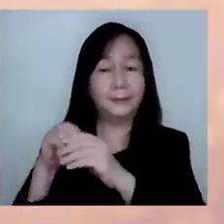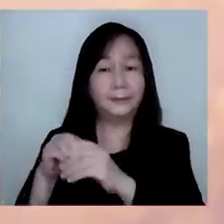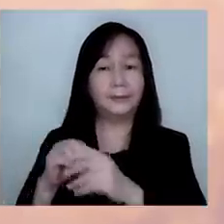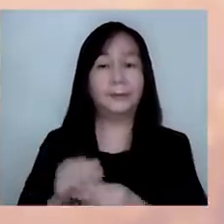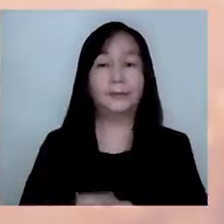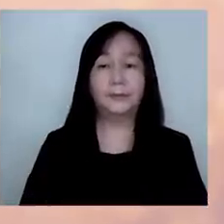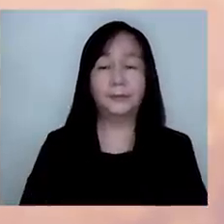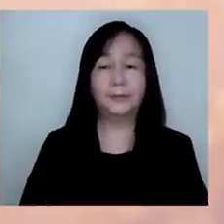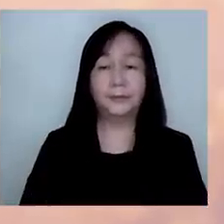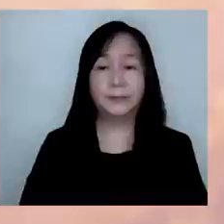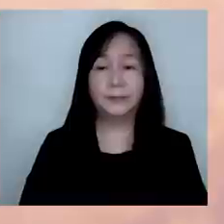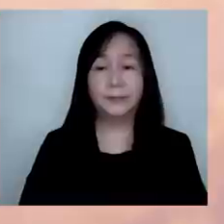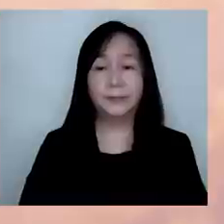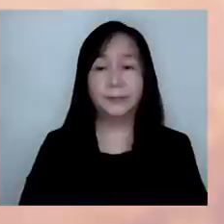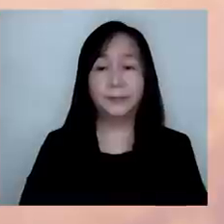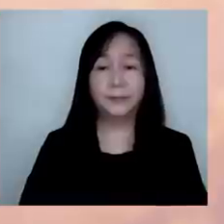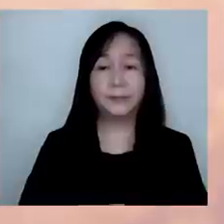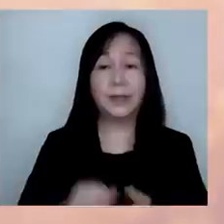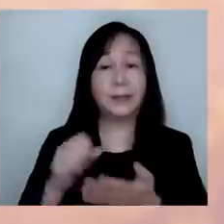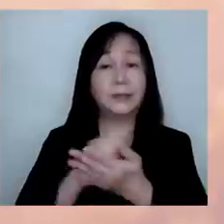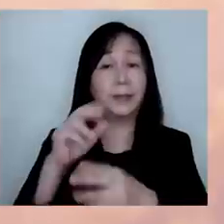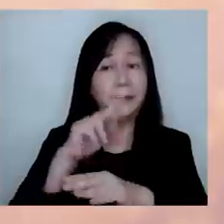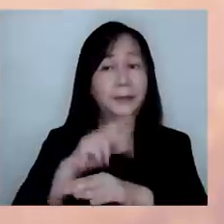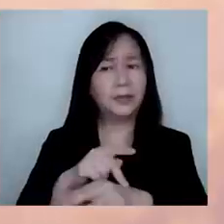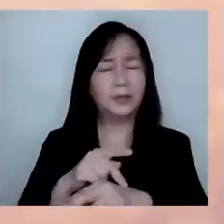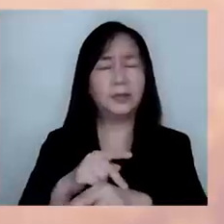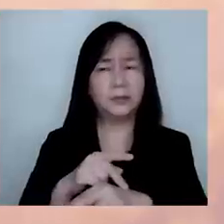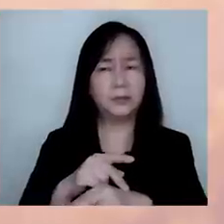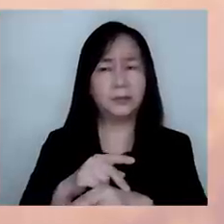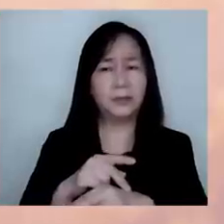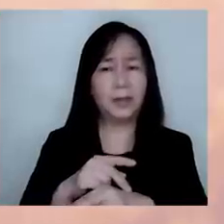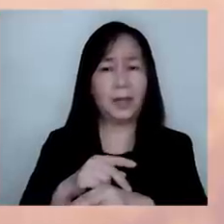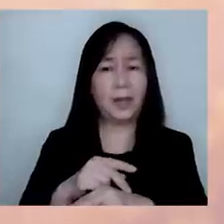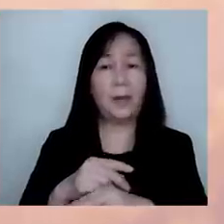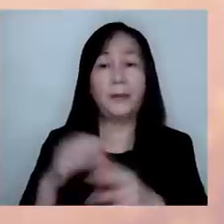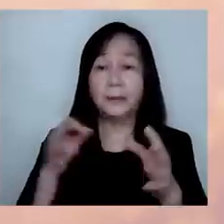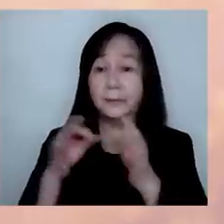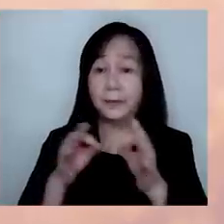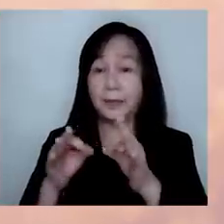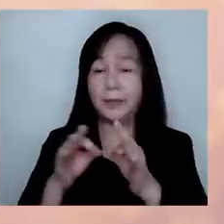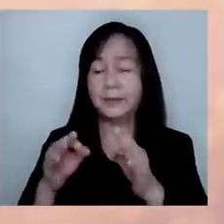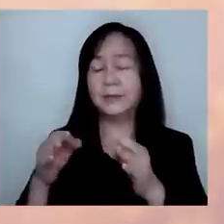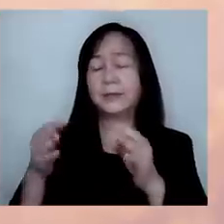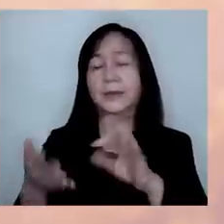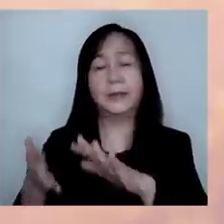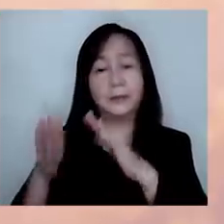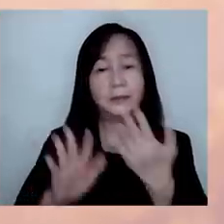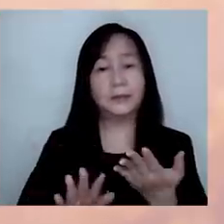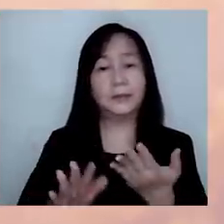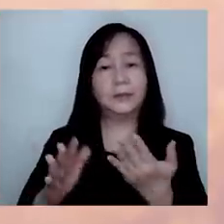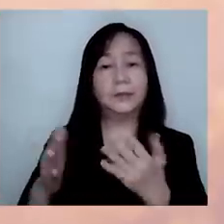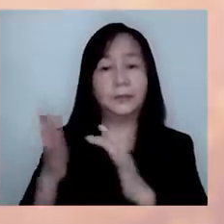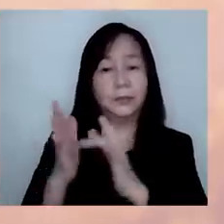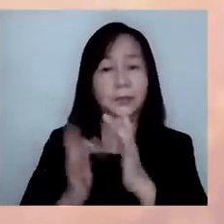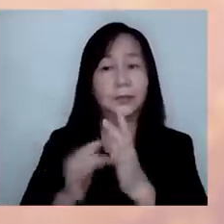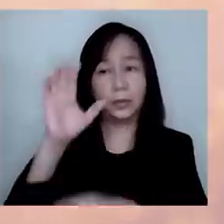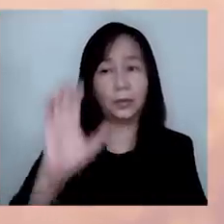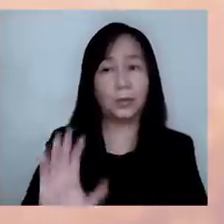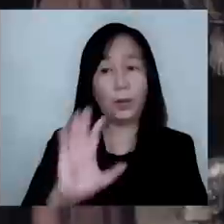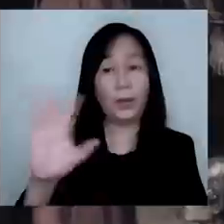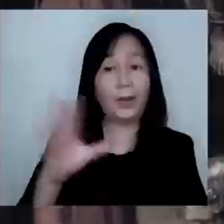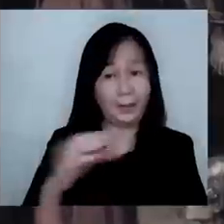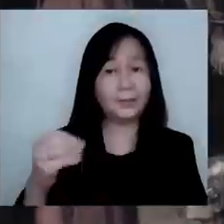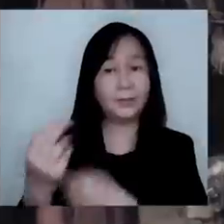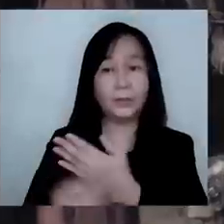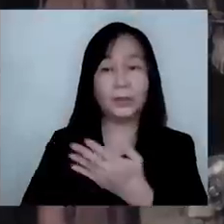Saint Peter interprets the death of Jesus on the cross and his resurrection he